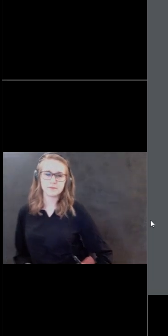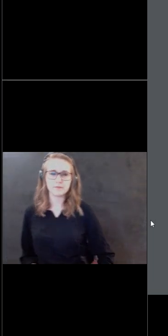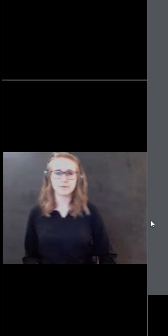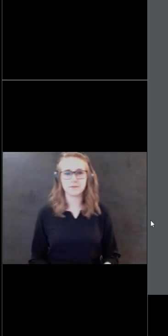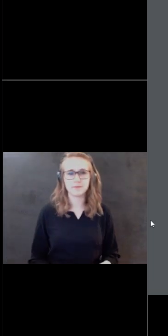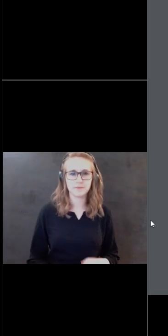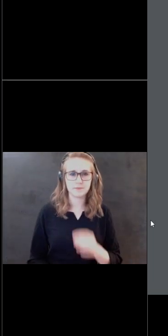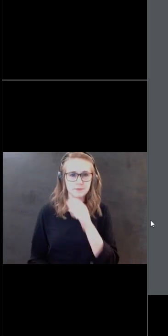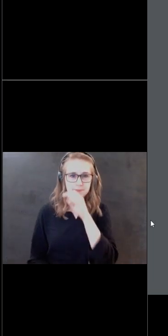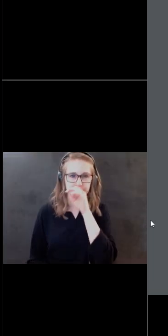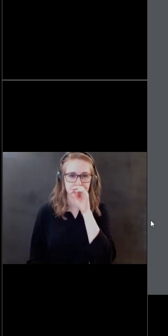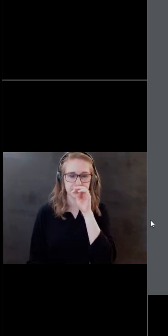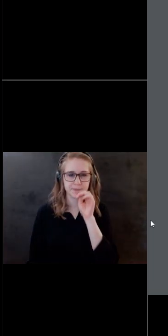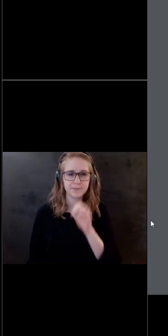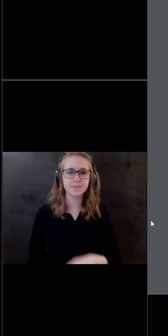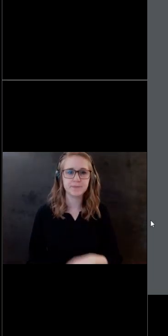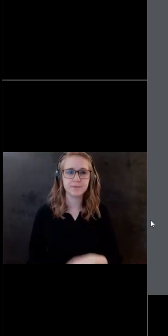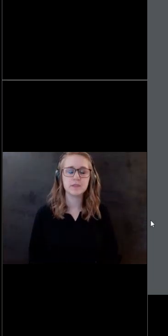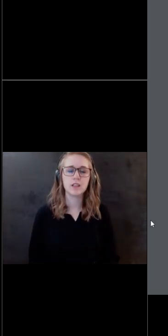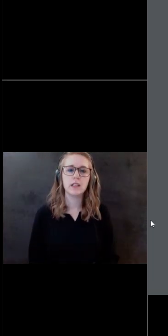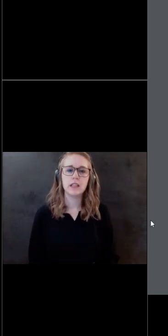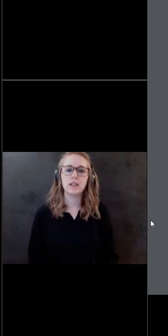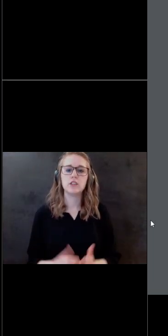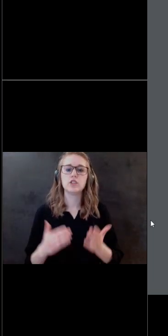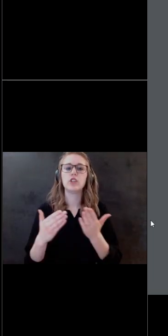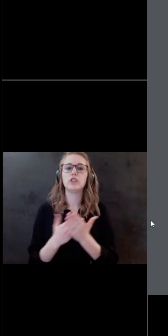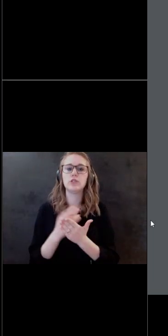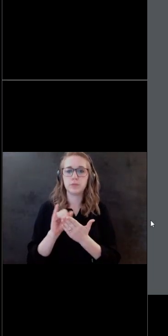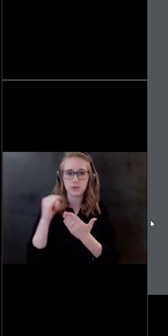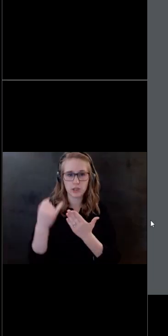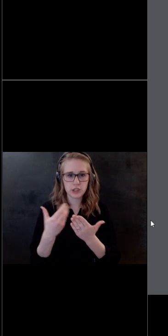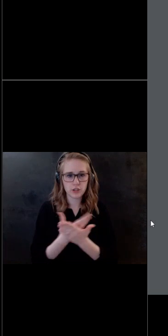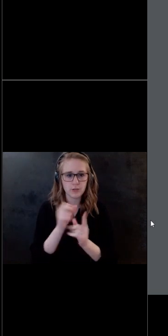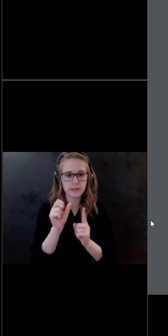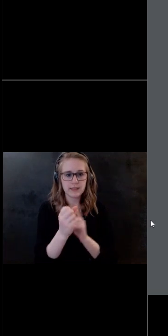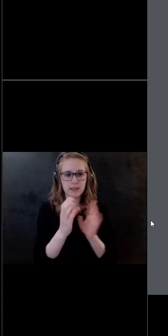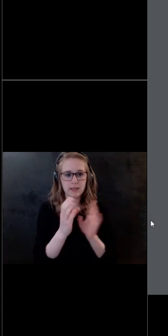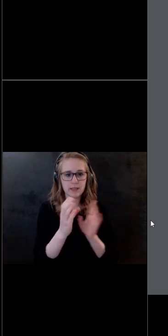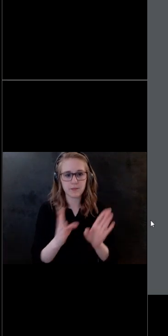In the new project, the new site plan, I know